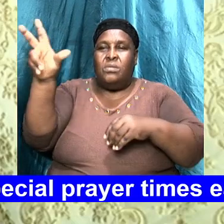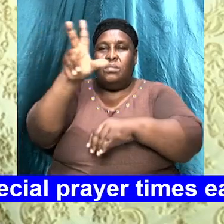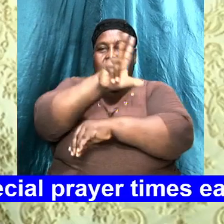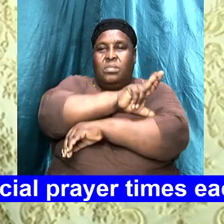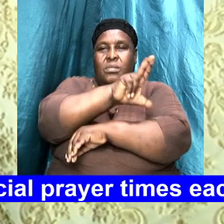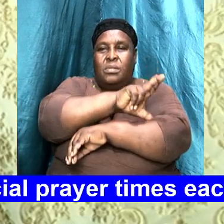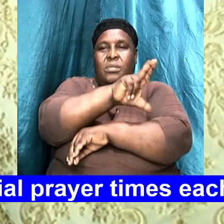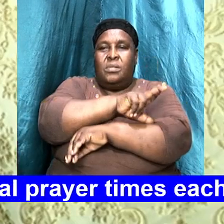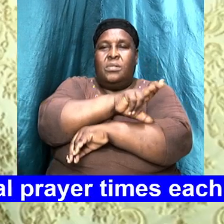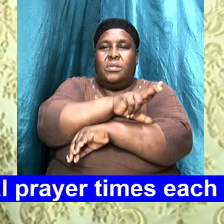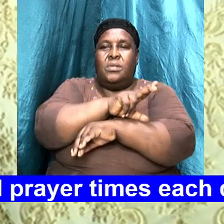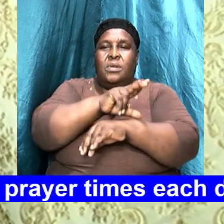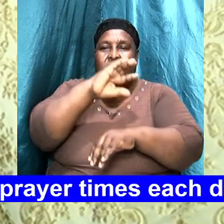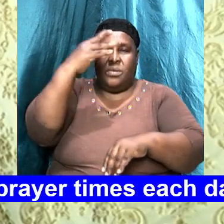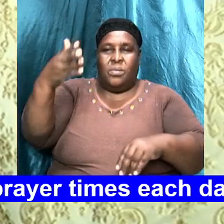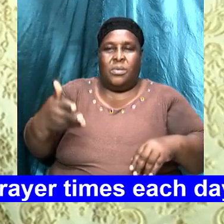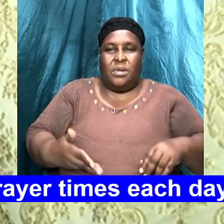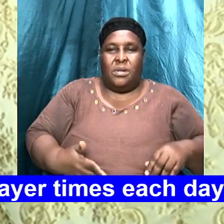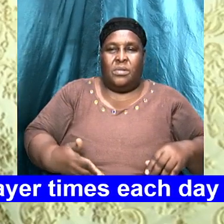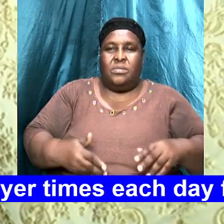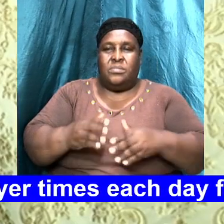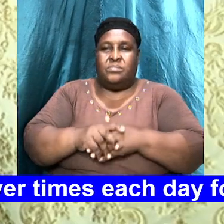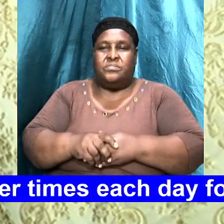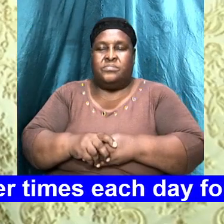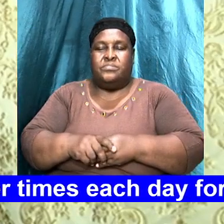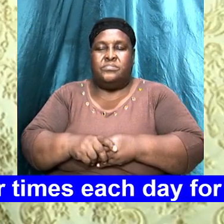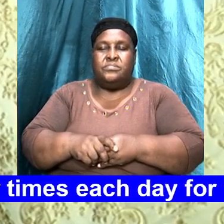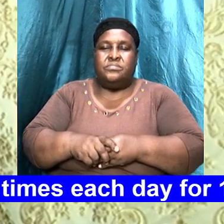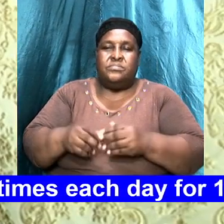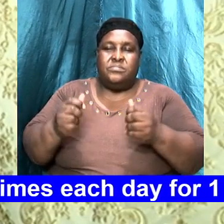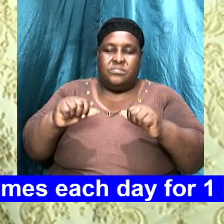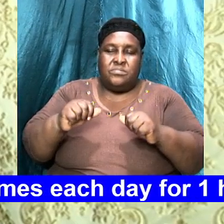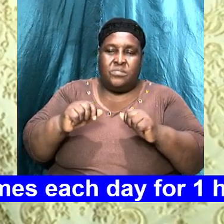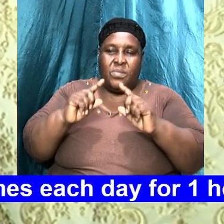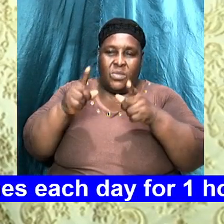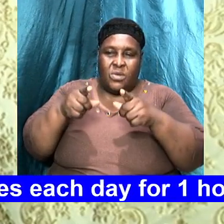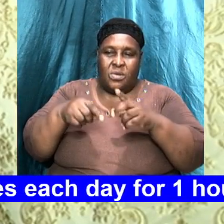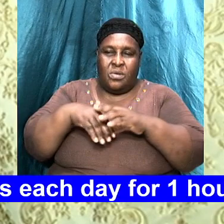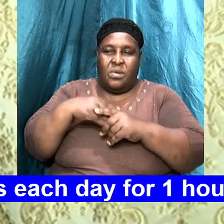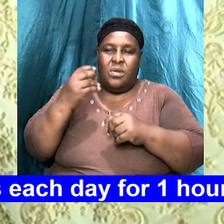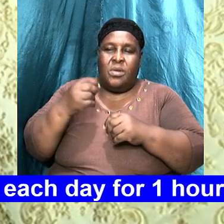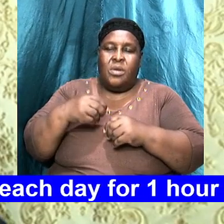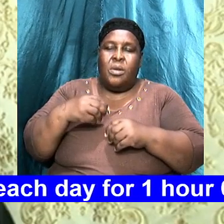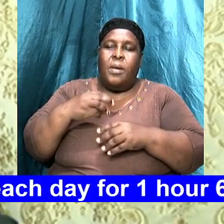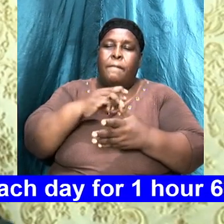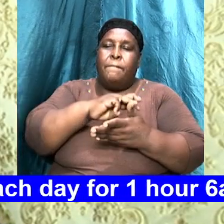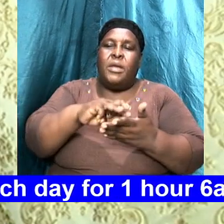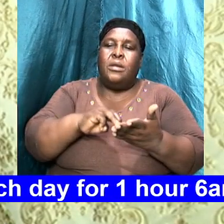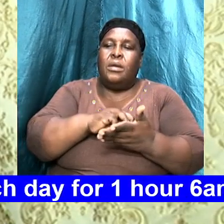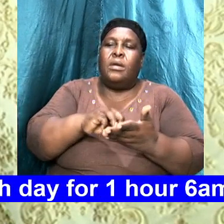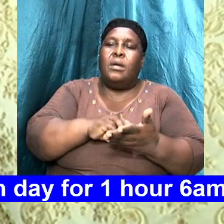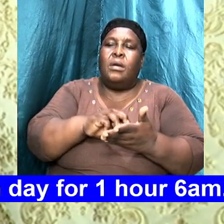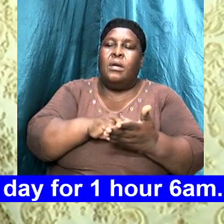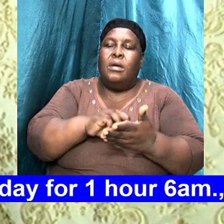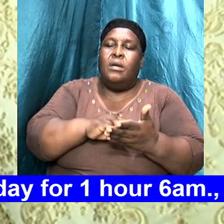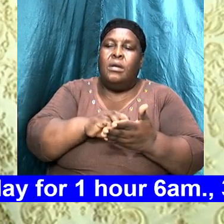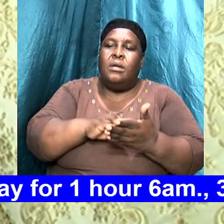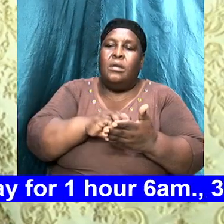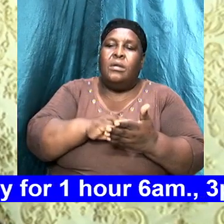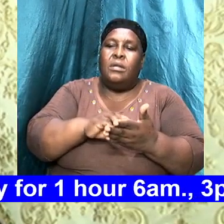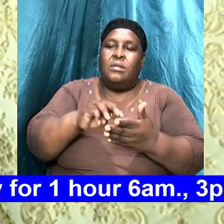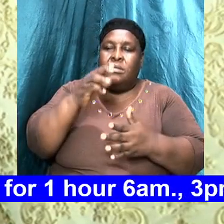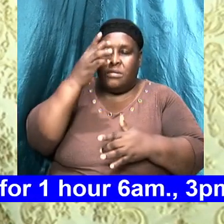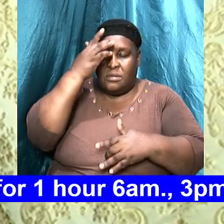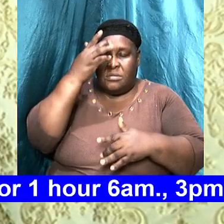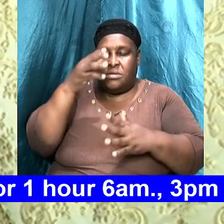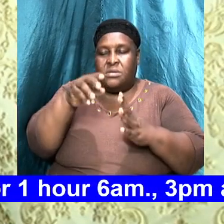and we're asking everybody you're able to go out you know if you have some medical condition you know what to do so just do it and